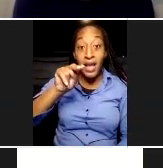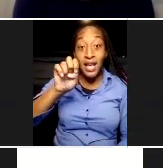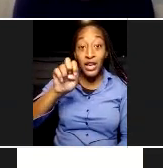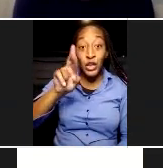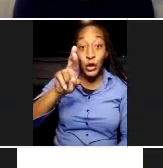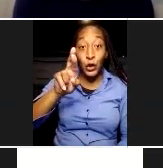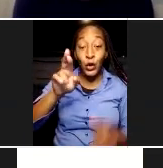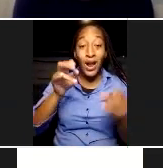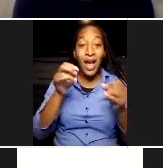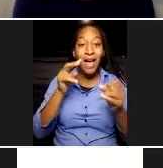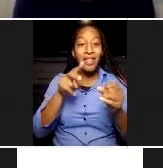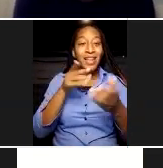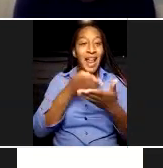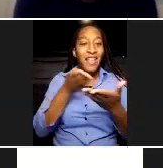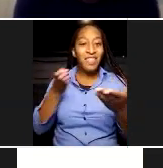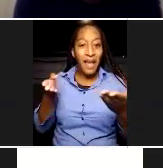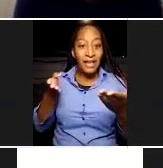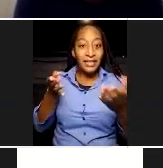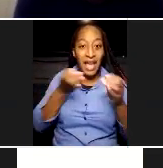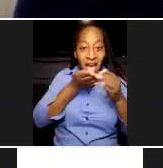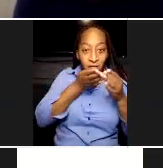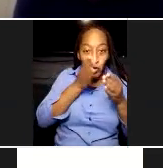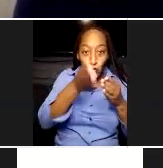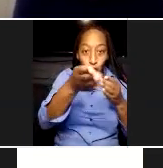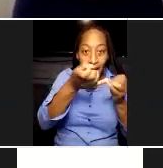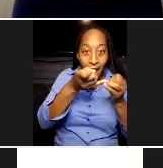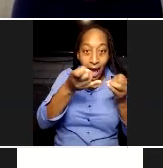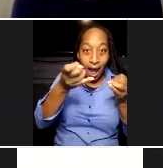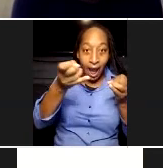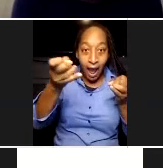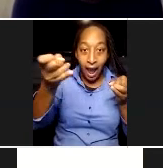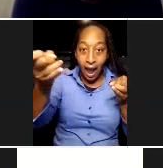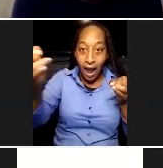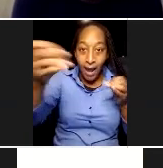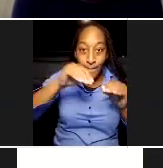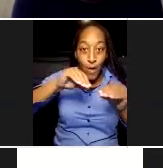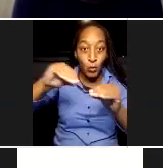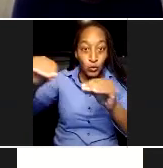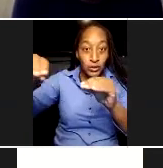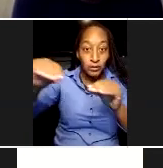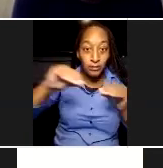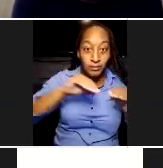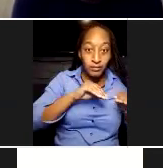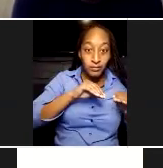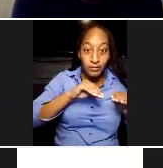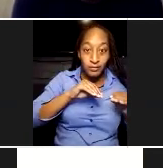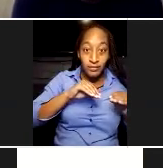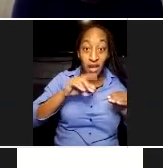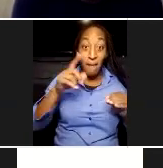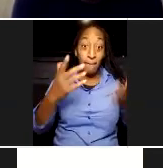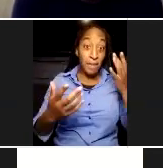looking at objects that have straight line motion. Now that straight line motion could be one-dimensional